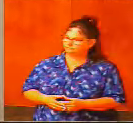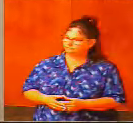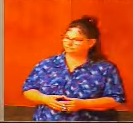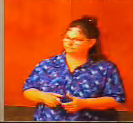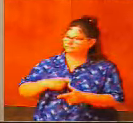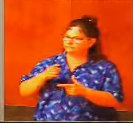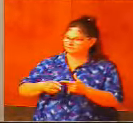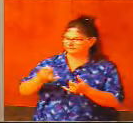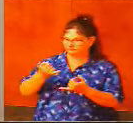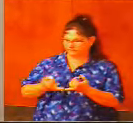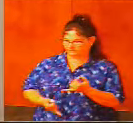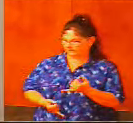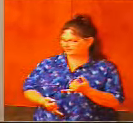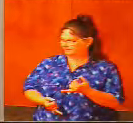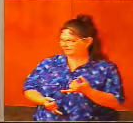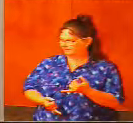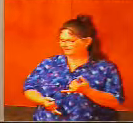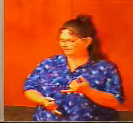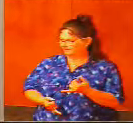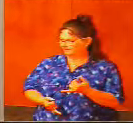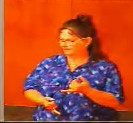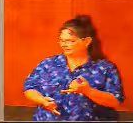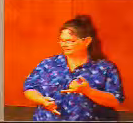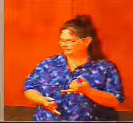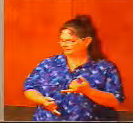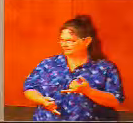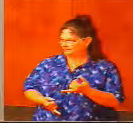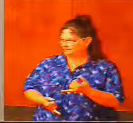And then finally,